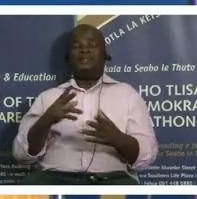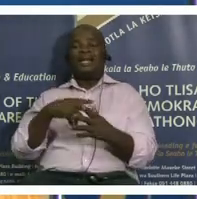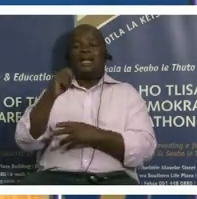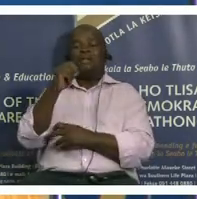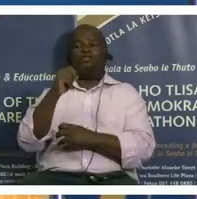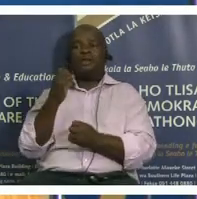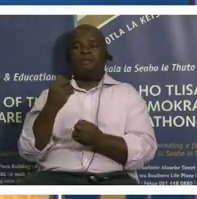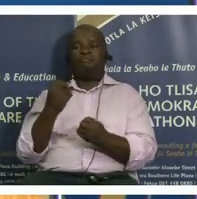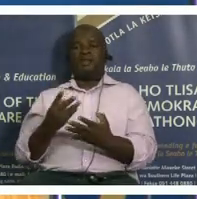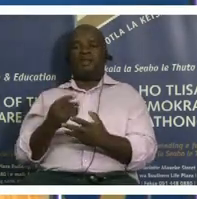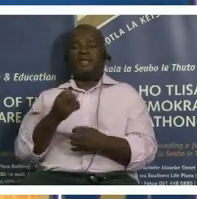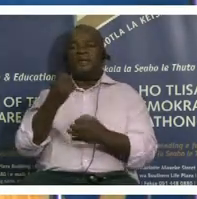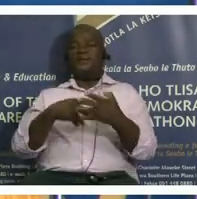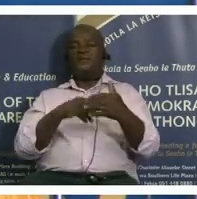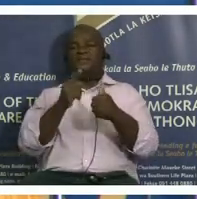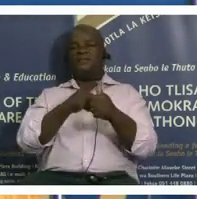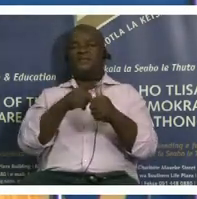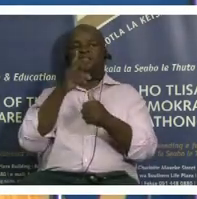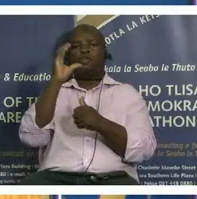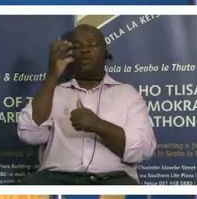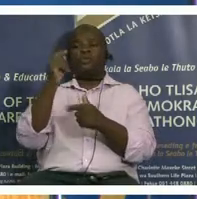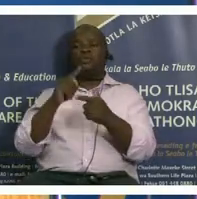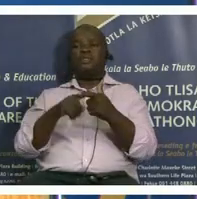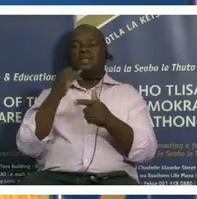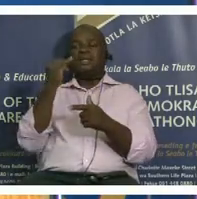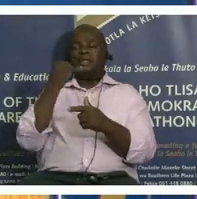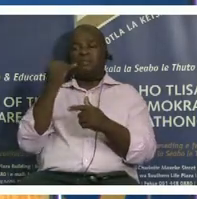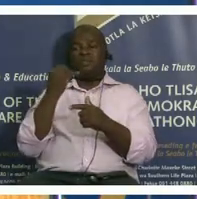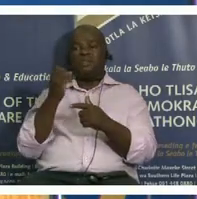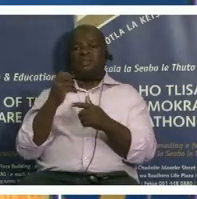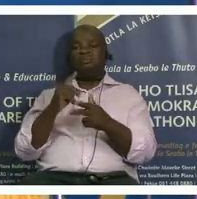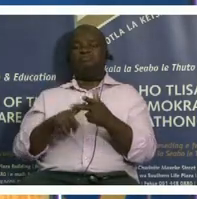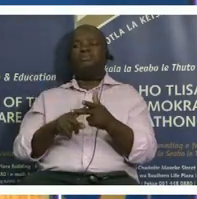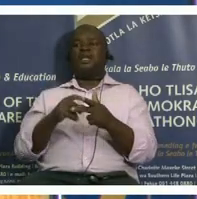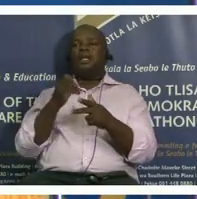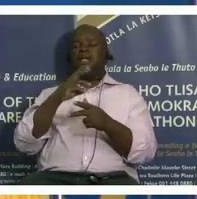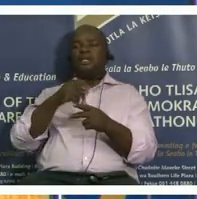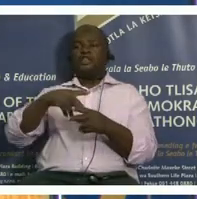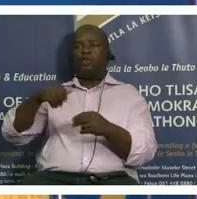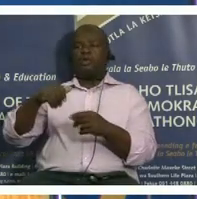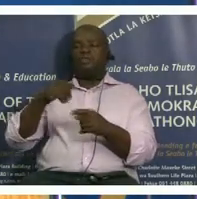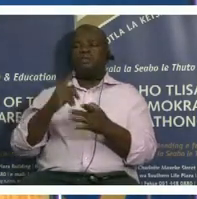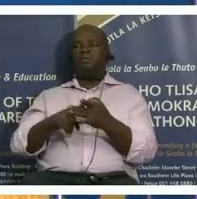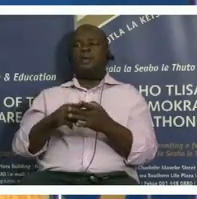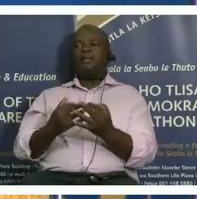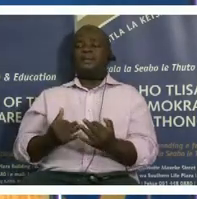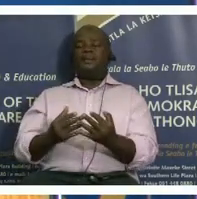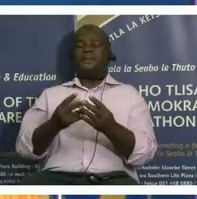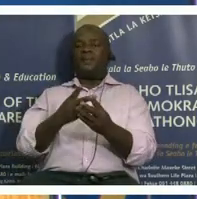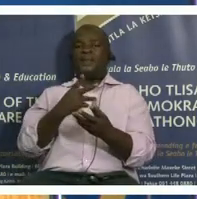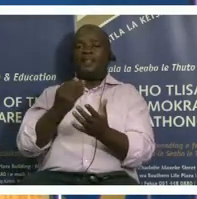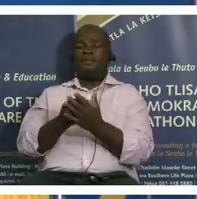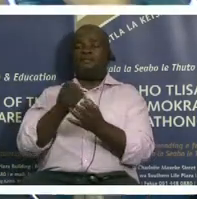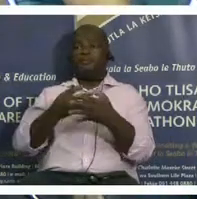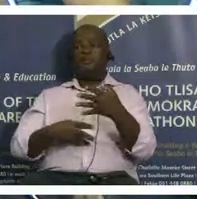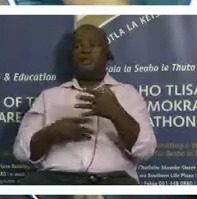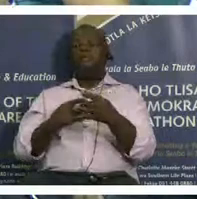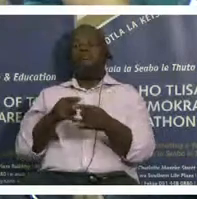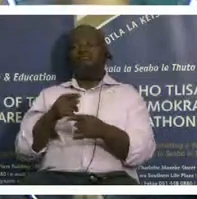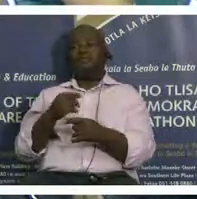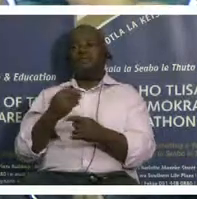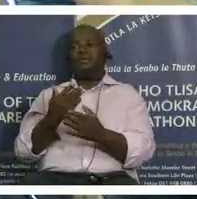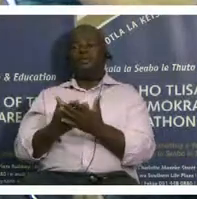gold, diamonds, salt, and sand, with a huge potential to transform our economy.